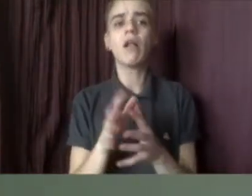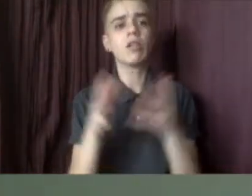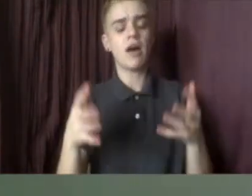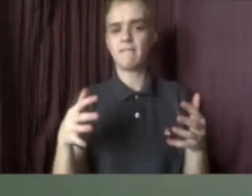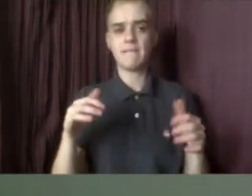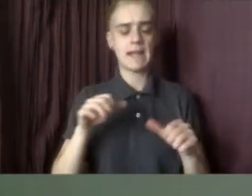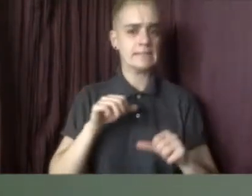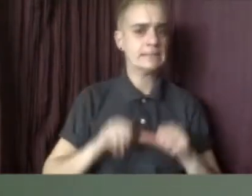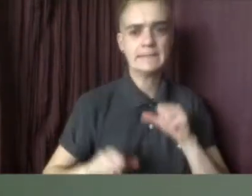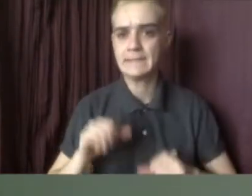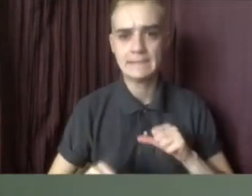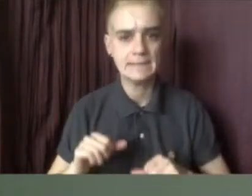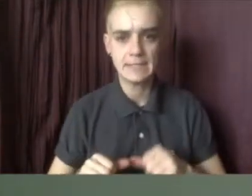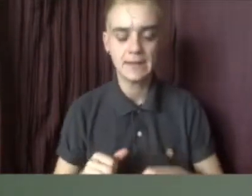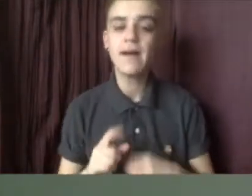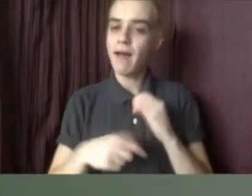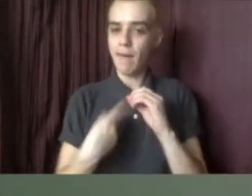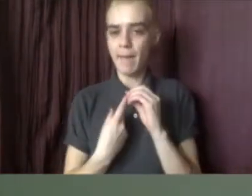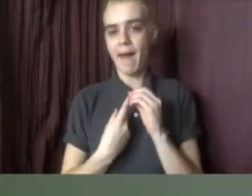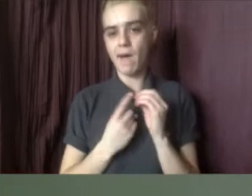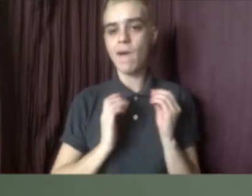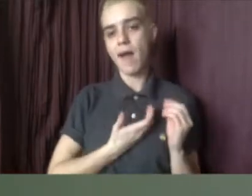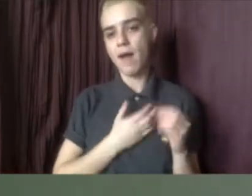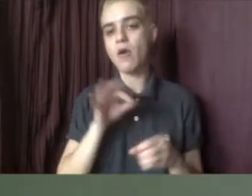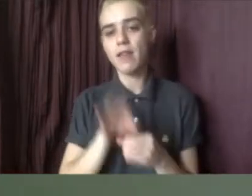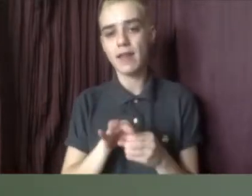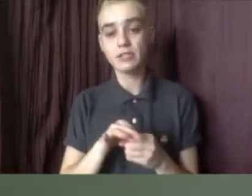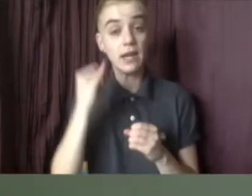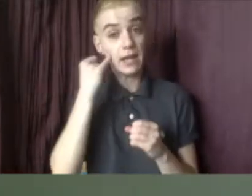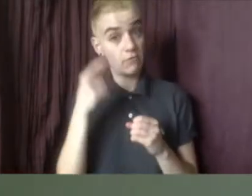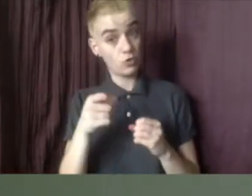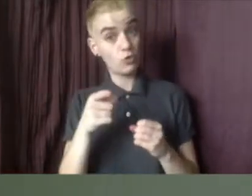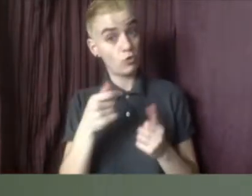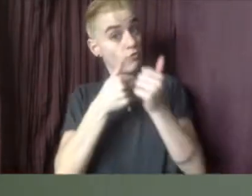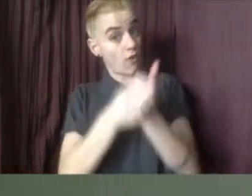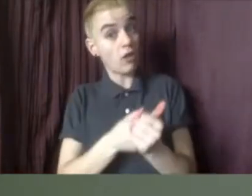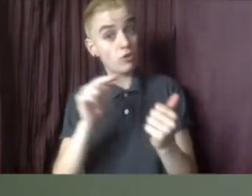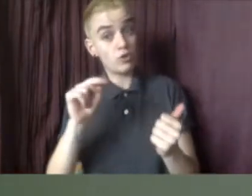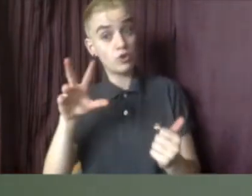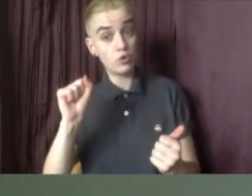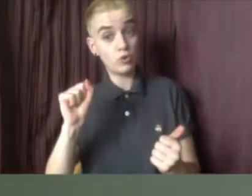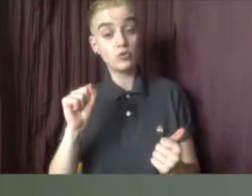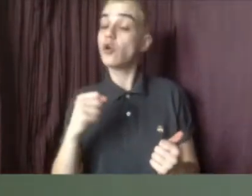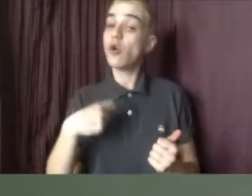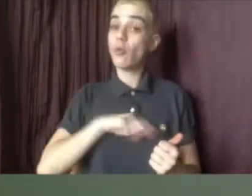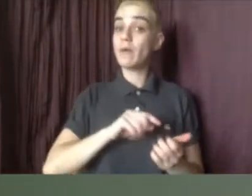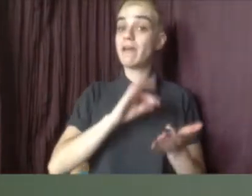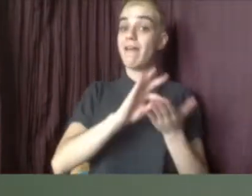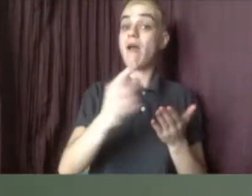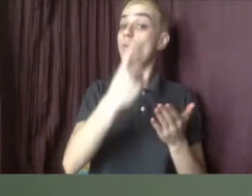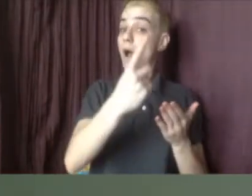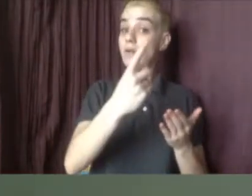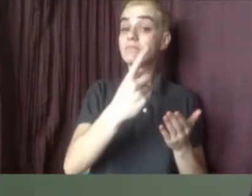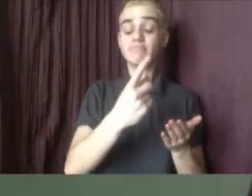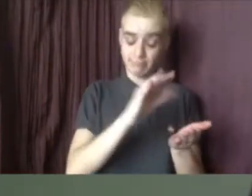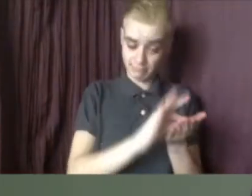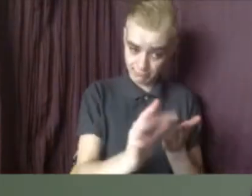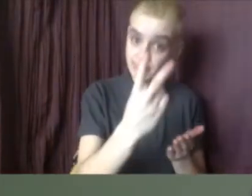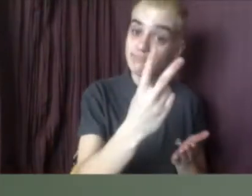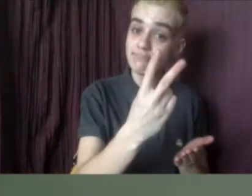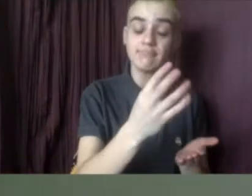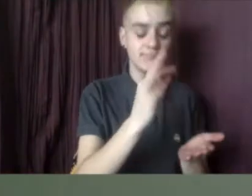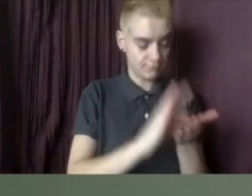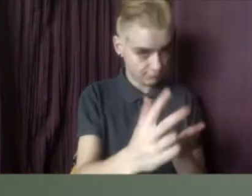Ghost. So we know that our election in November was a free and fair